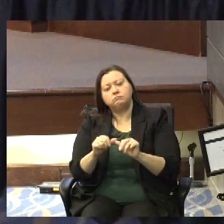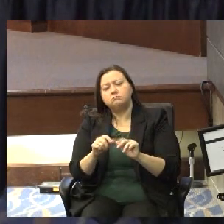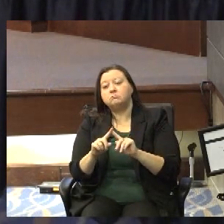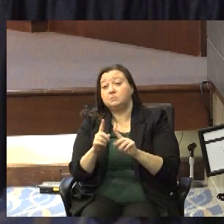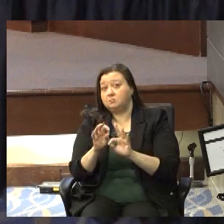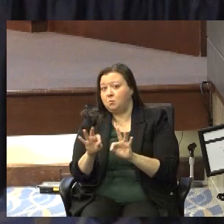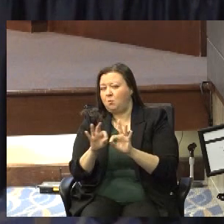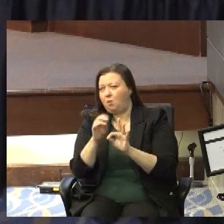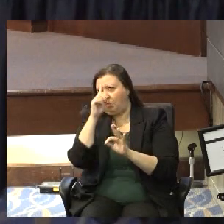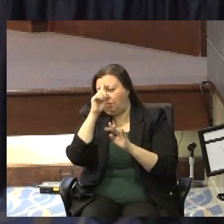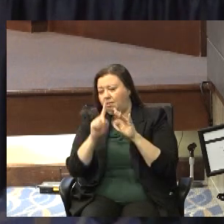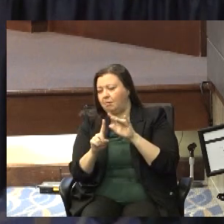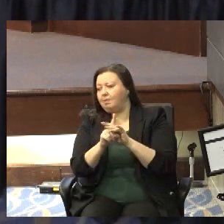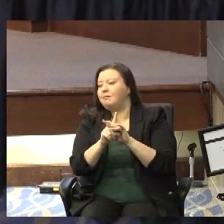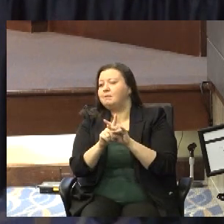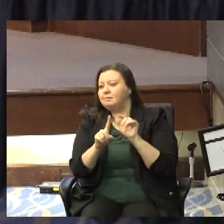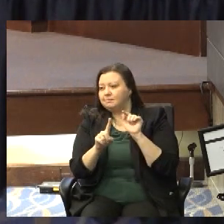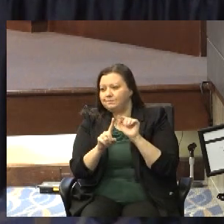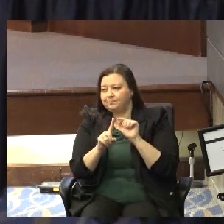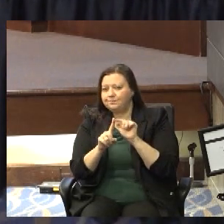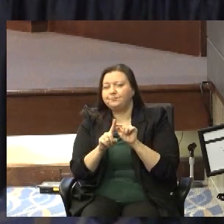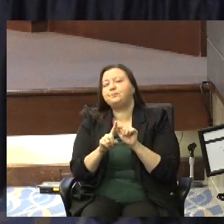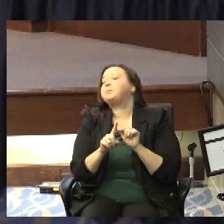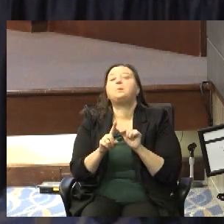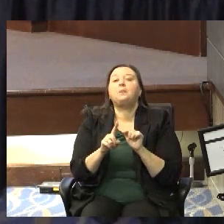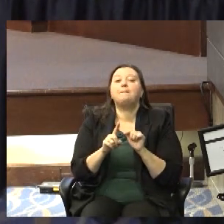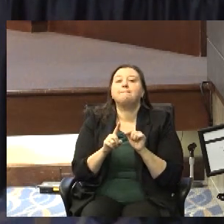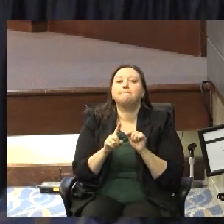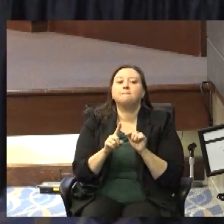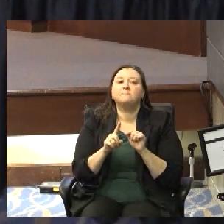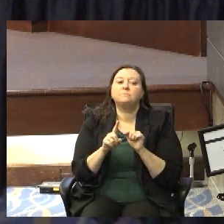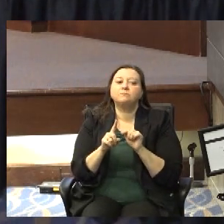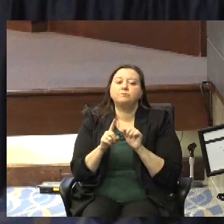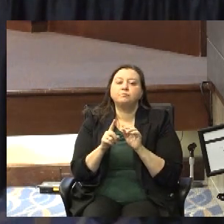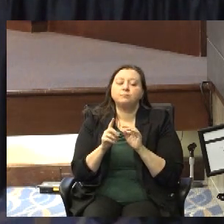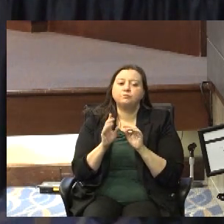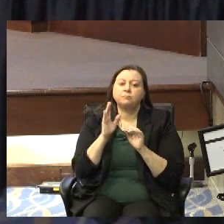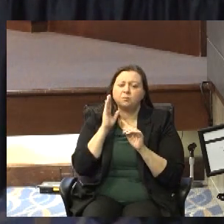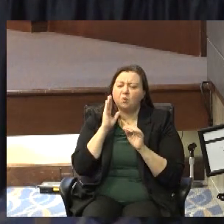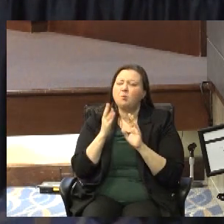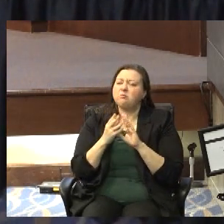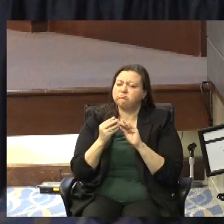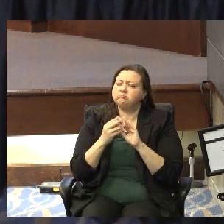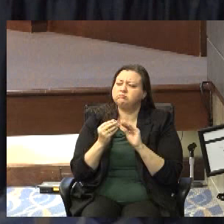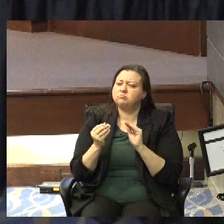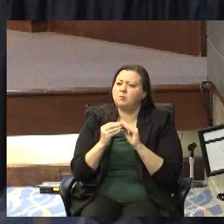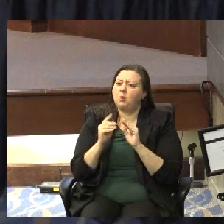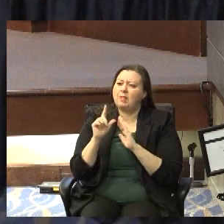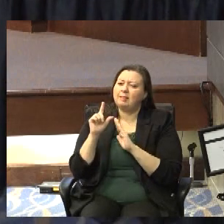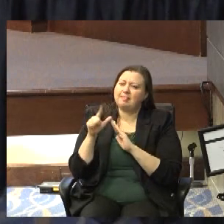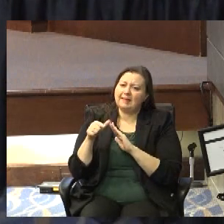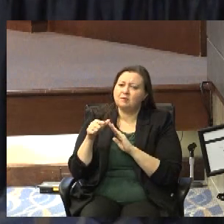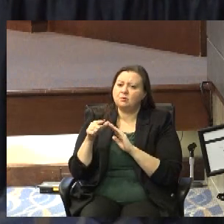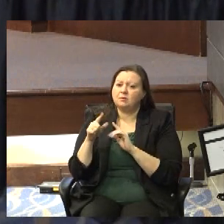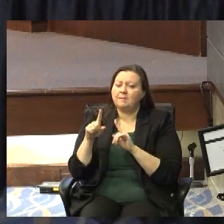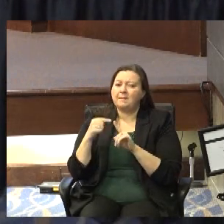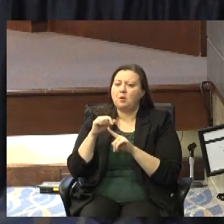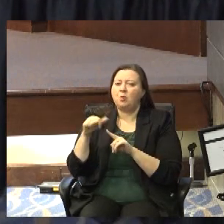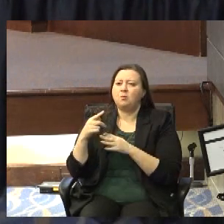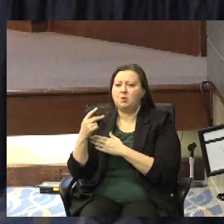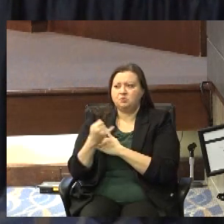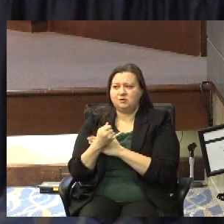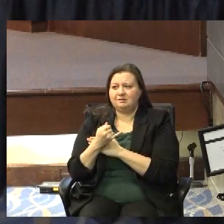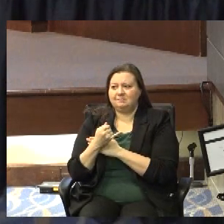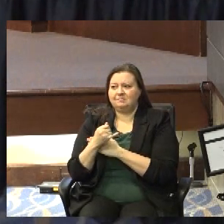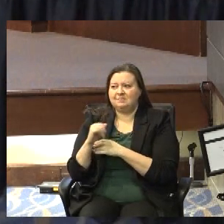point that TERS for, and you'll hear a little bit later from Jeremy Pacina on another TERS for project down